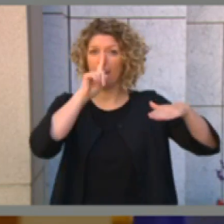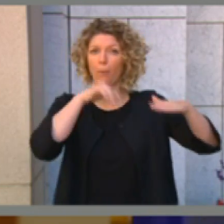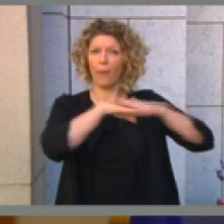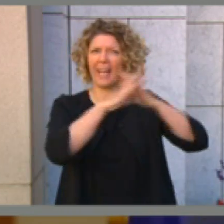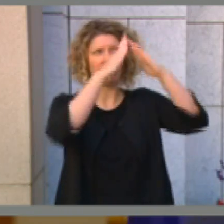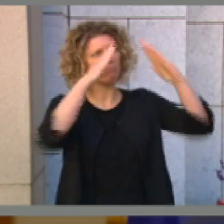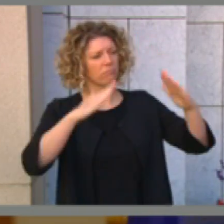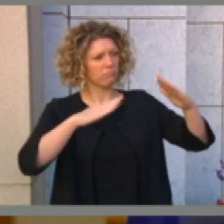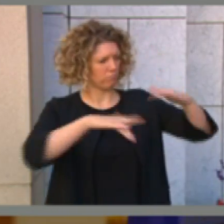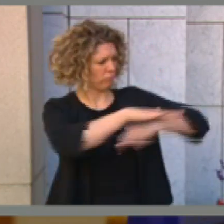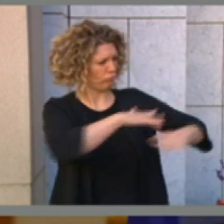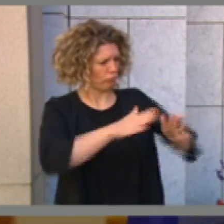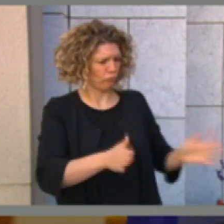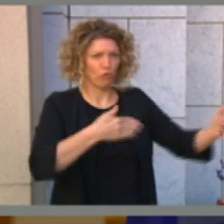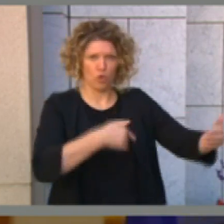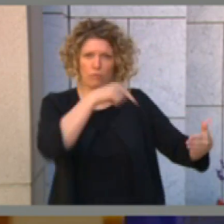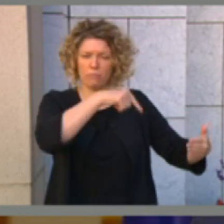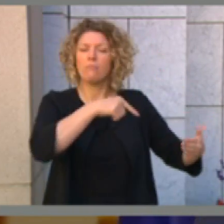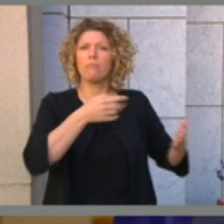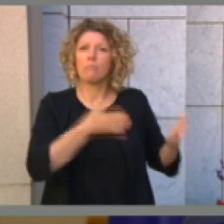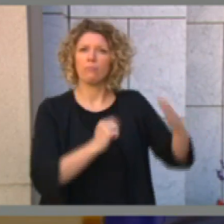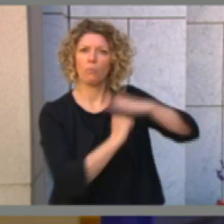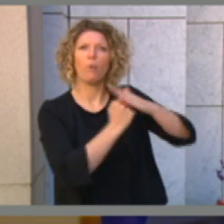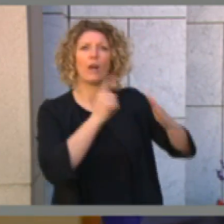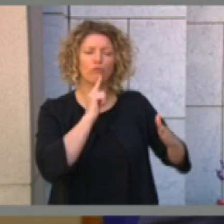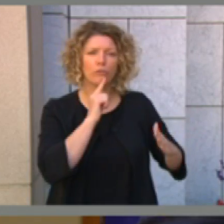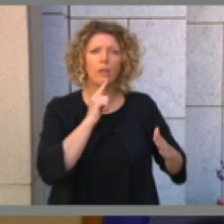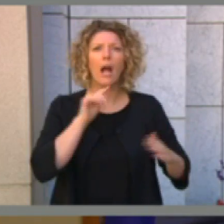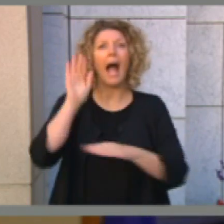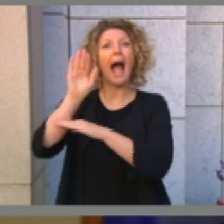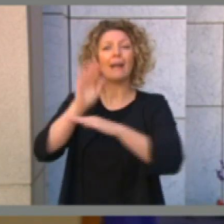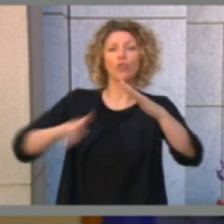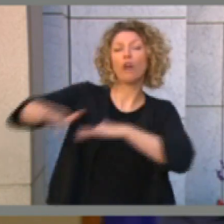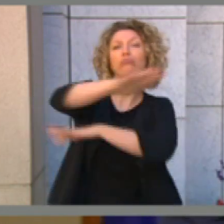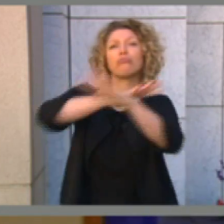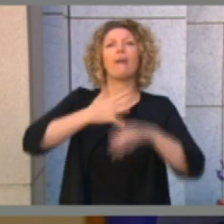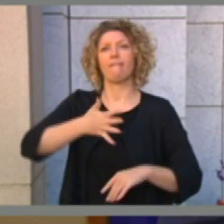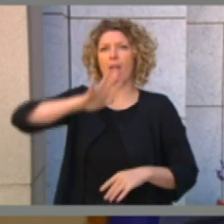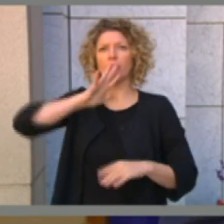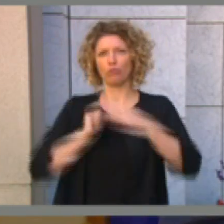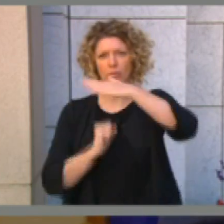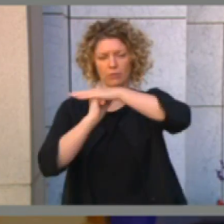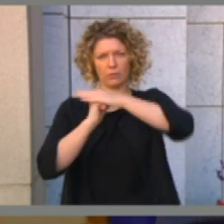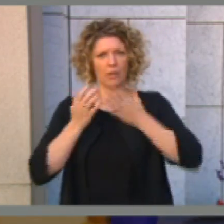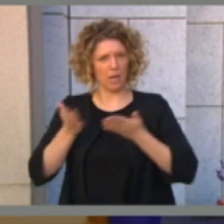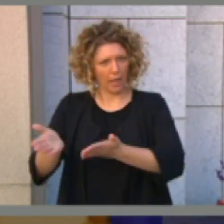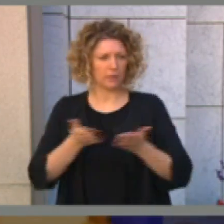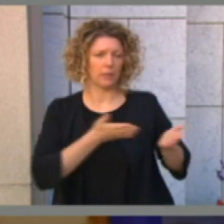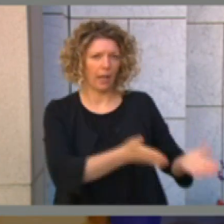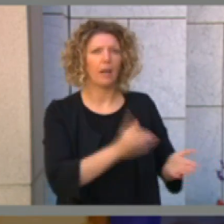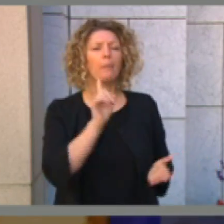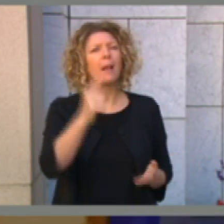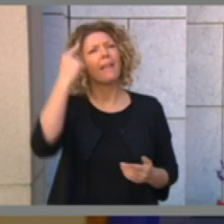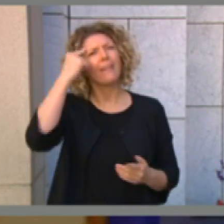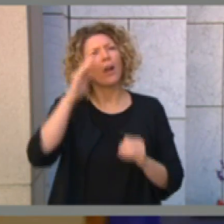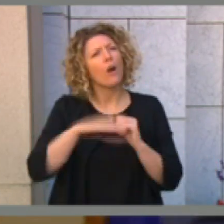fairly straightforward. We can also put in place a rule for 500 people outdoor. That can be followed. But the other issue that we need to follow is